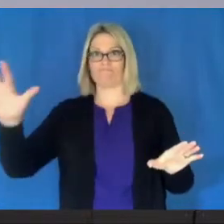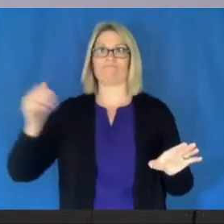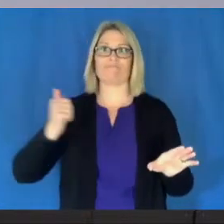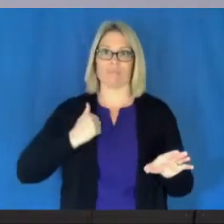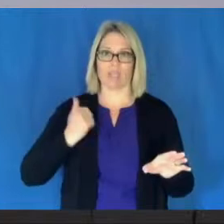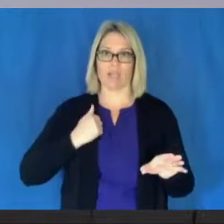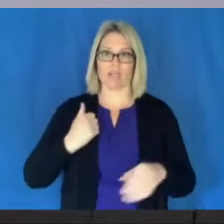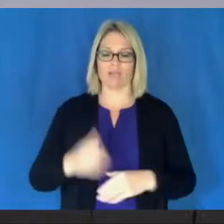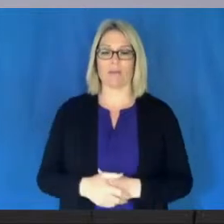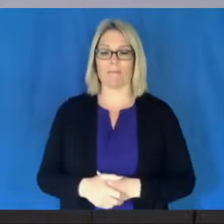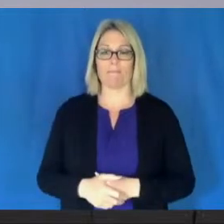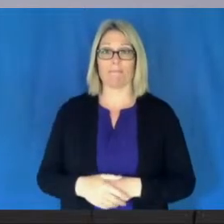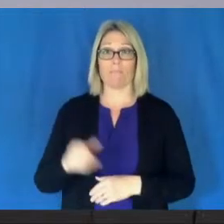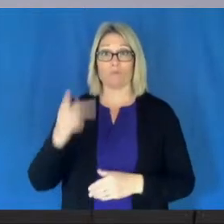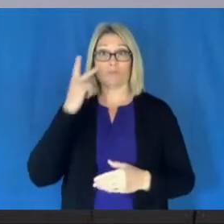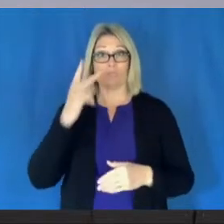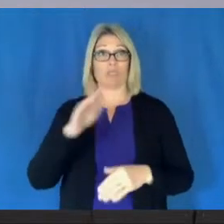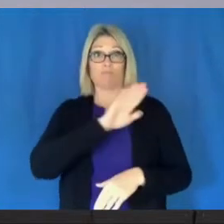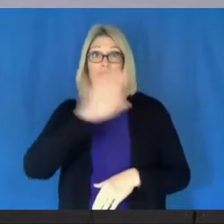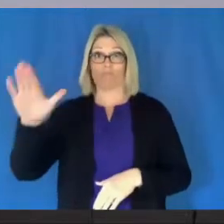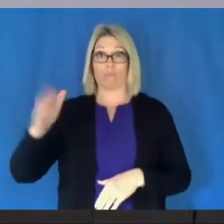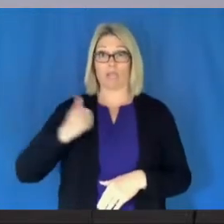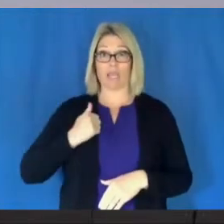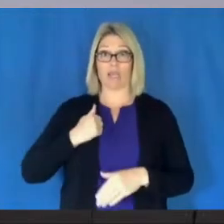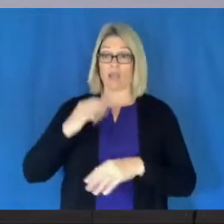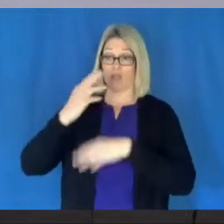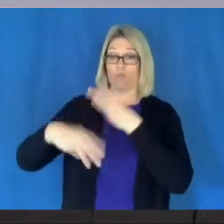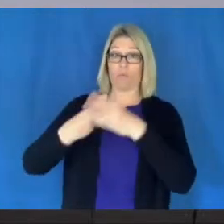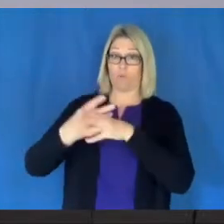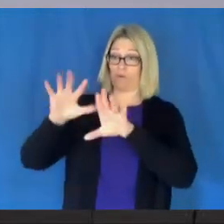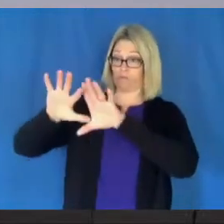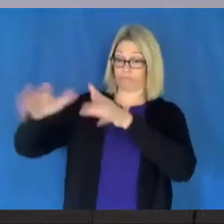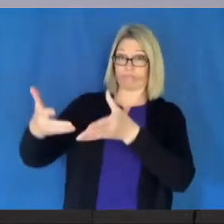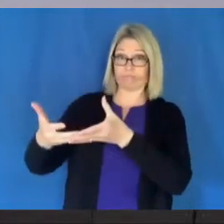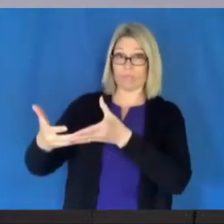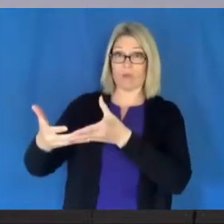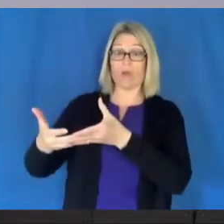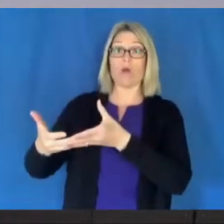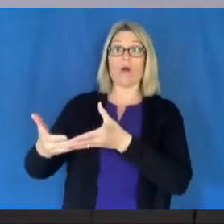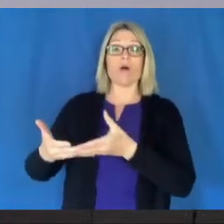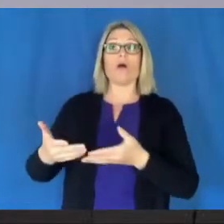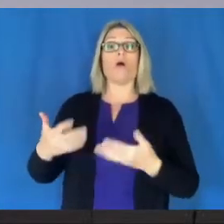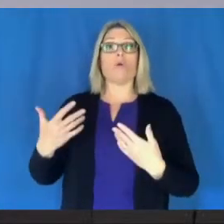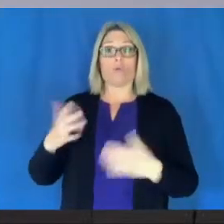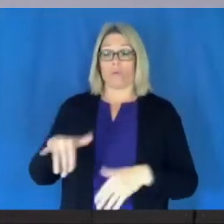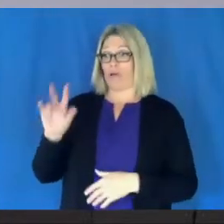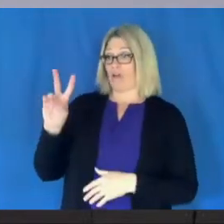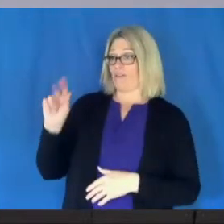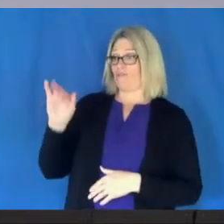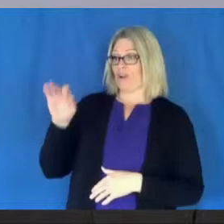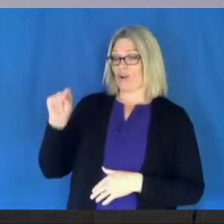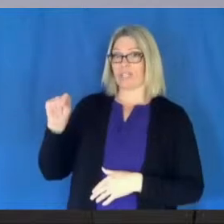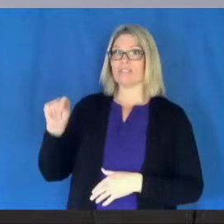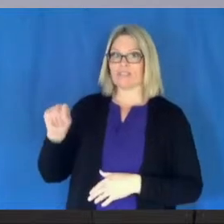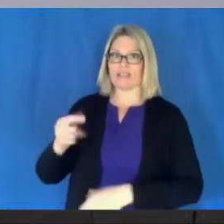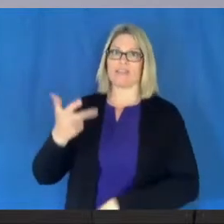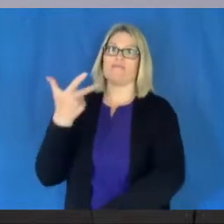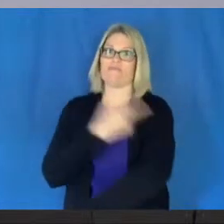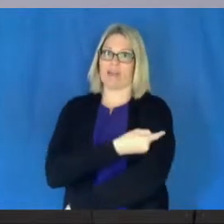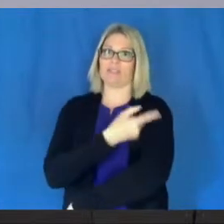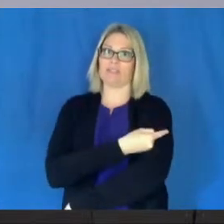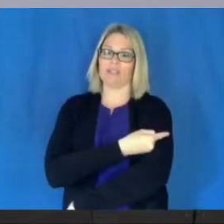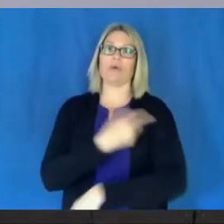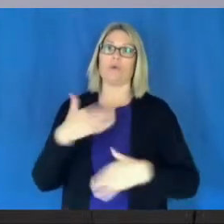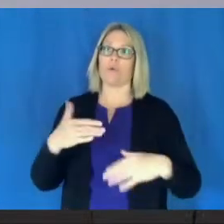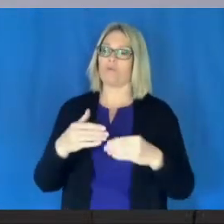as we look across the country and around the world, there really is a race between the variants and the vaccine. And we